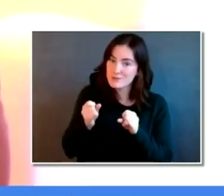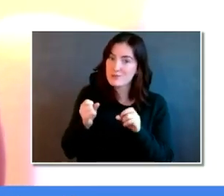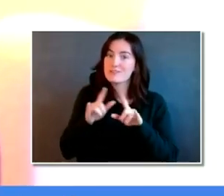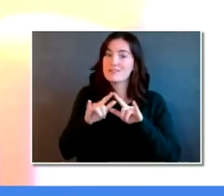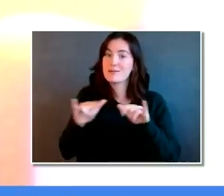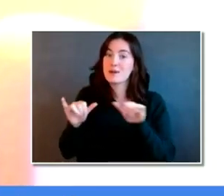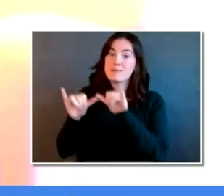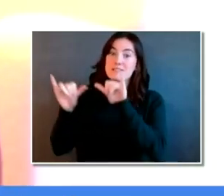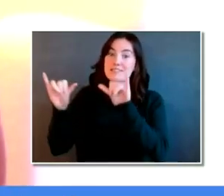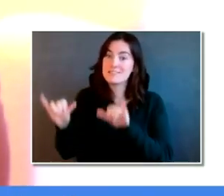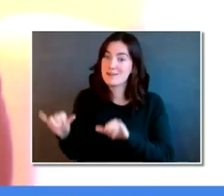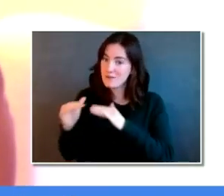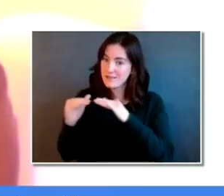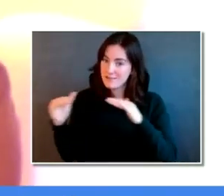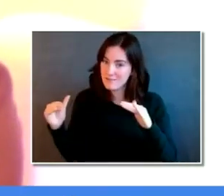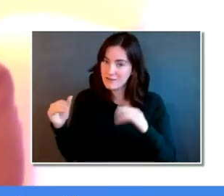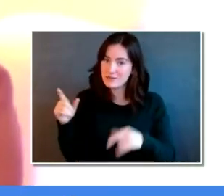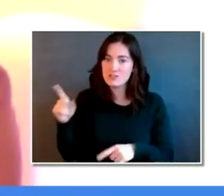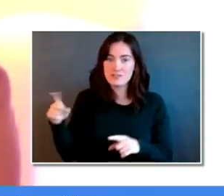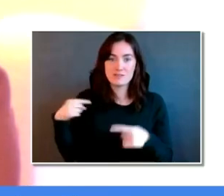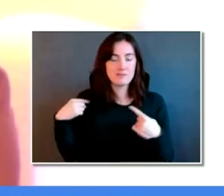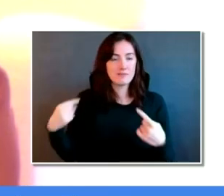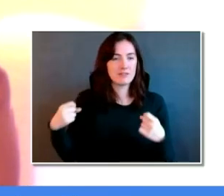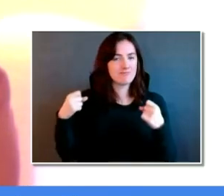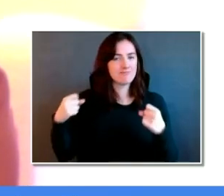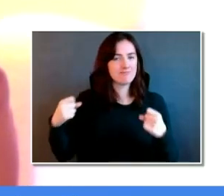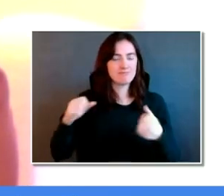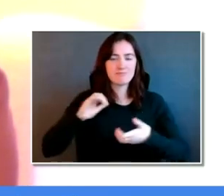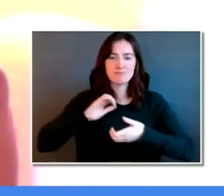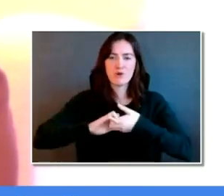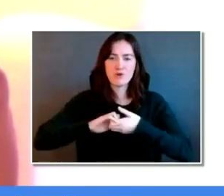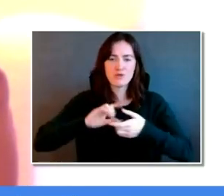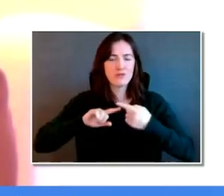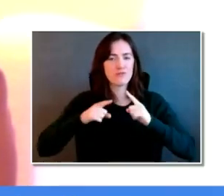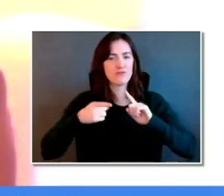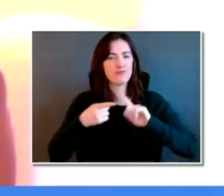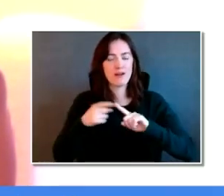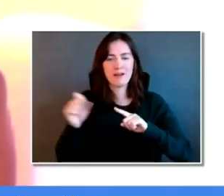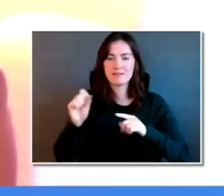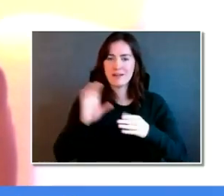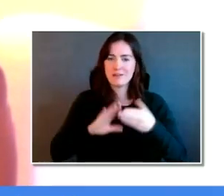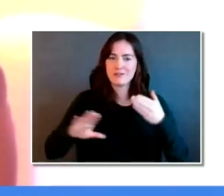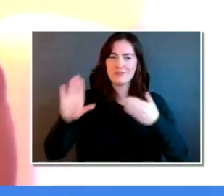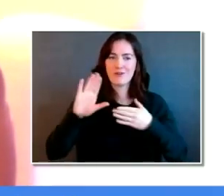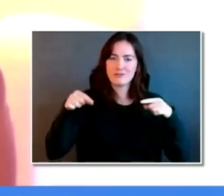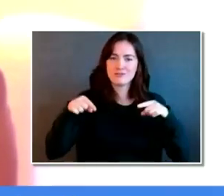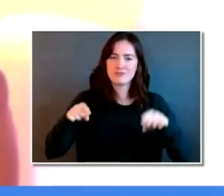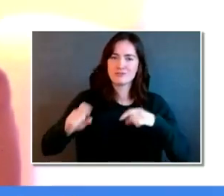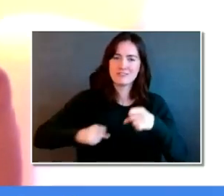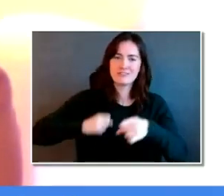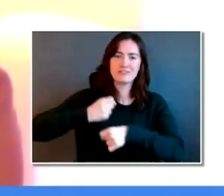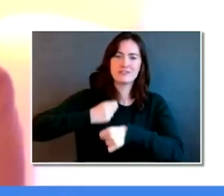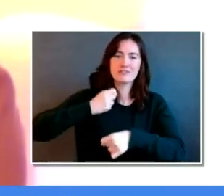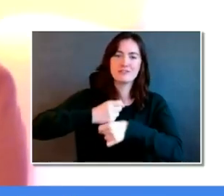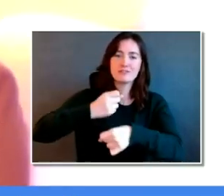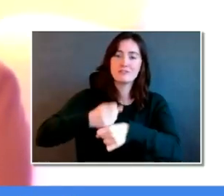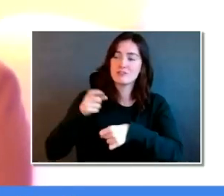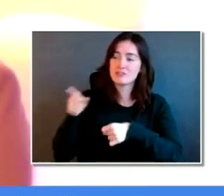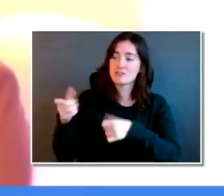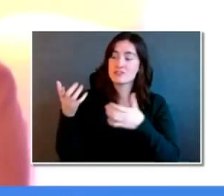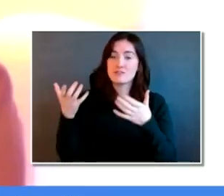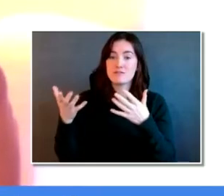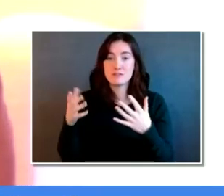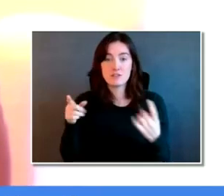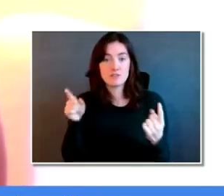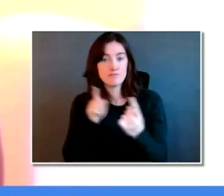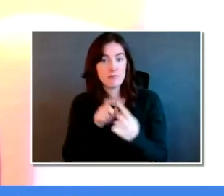She's been a strong partner and a friend to the Seattle Colleges through the years. She has met with our students upon their request.